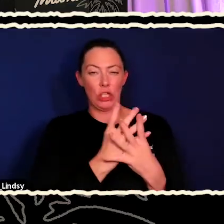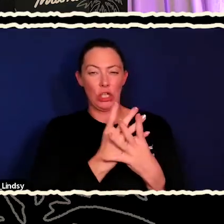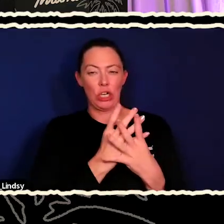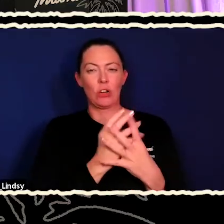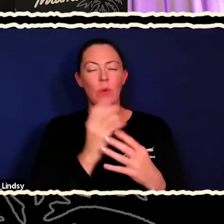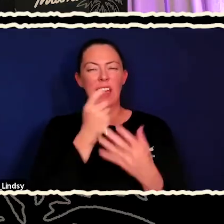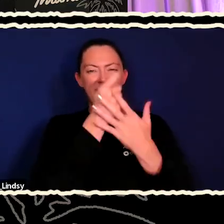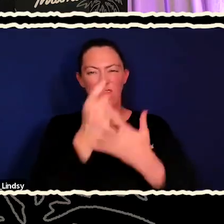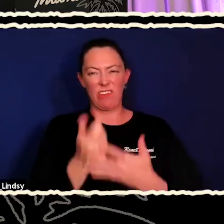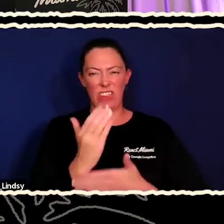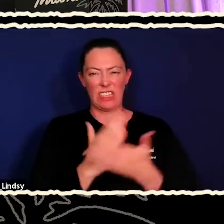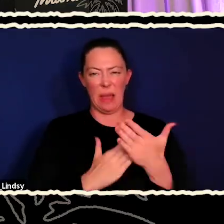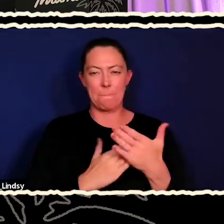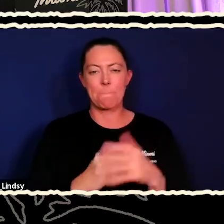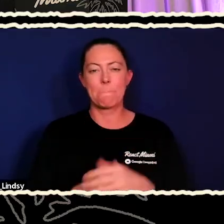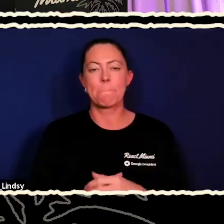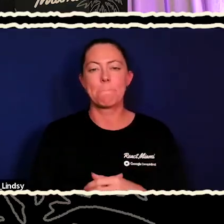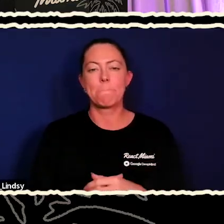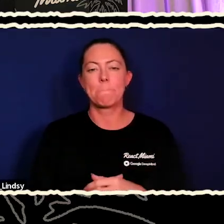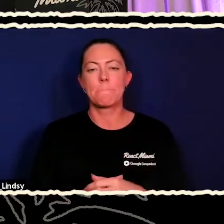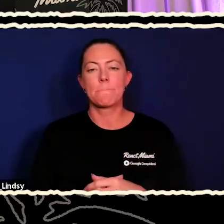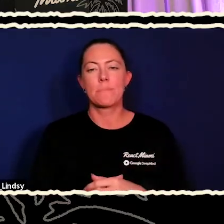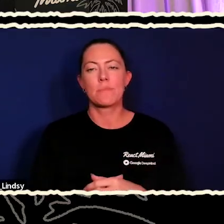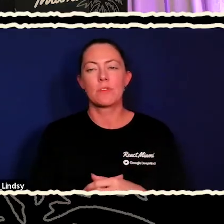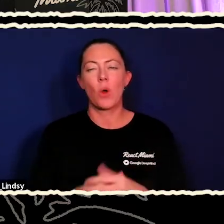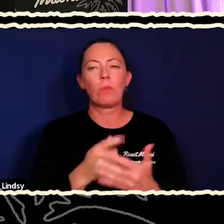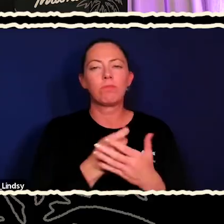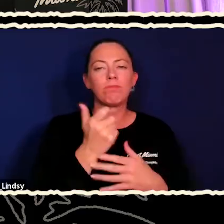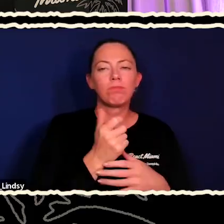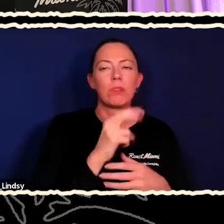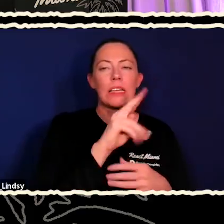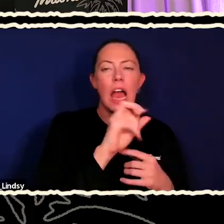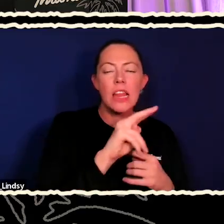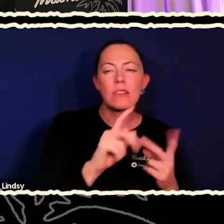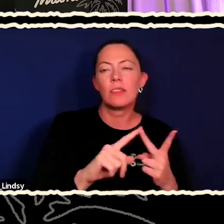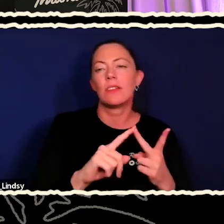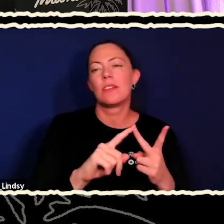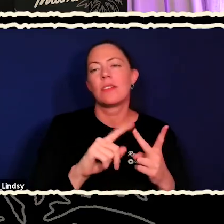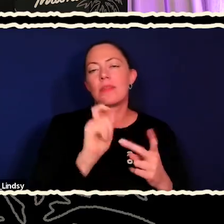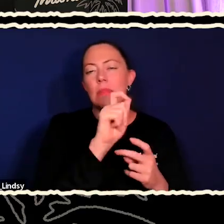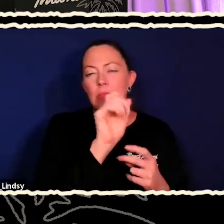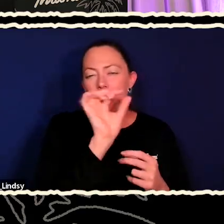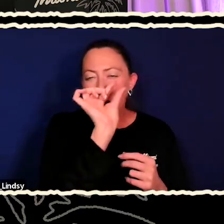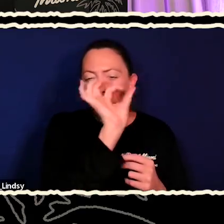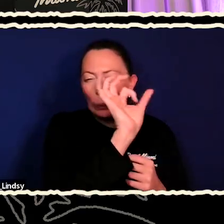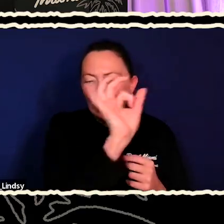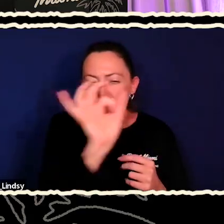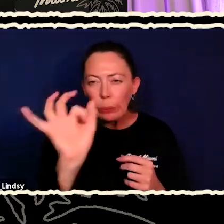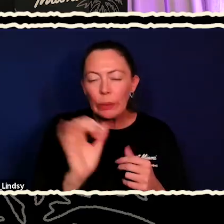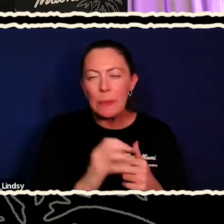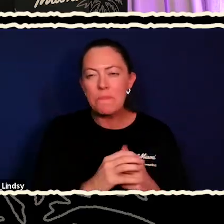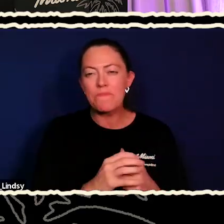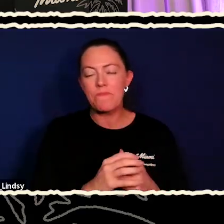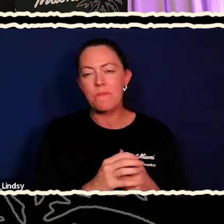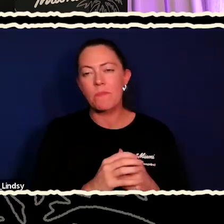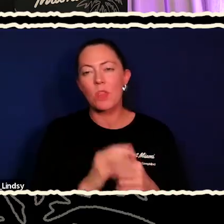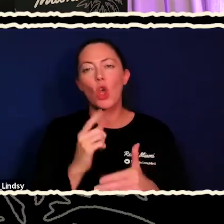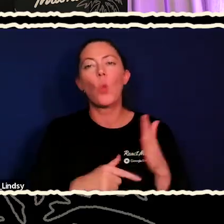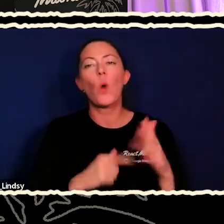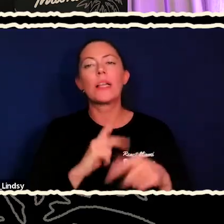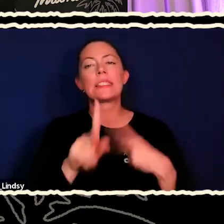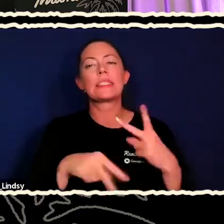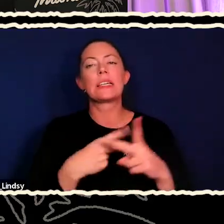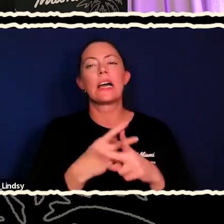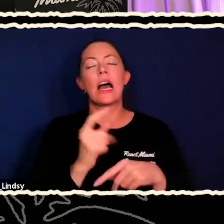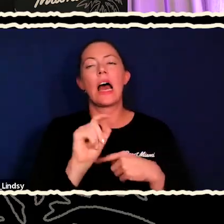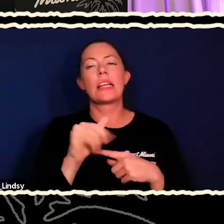of, we have none. So those are all the types, little tiny dots. We can just click Union. So like, what is a type here? I'll put all on, maybe. So what is a type that's in a